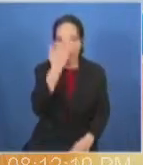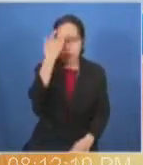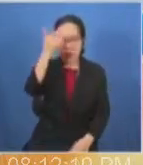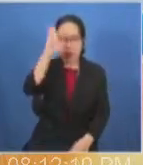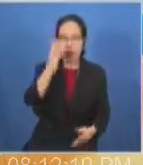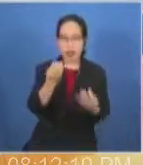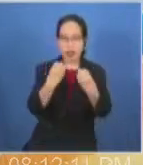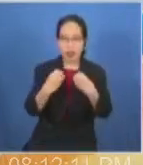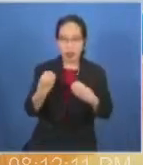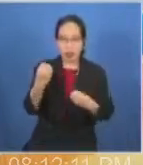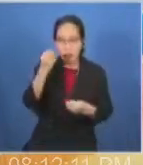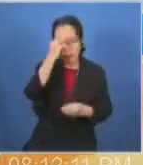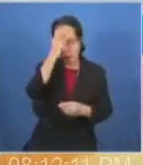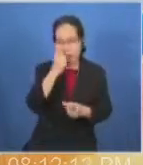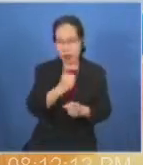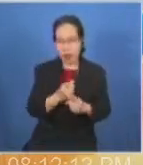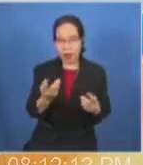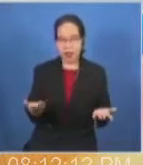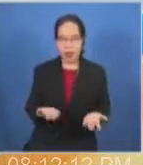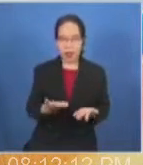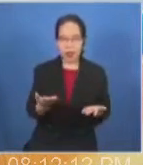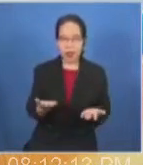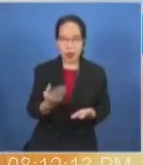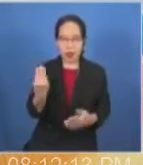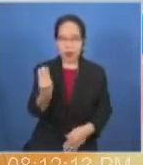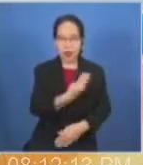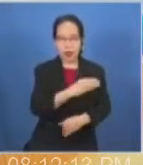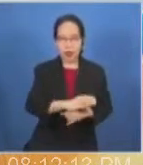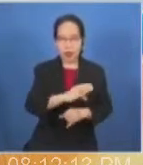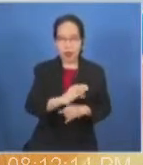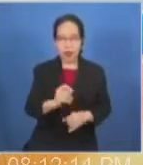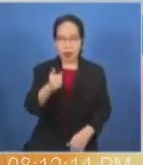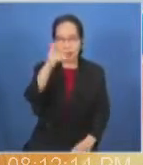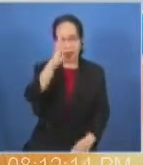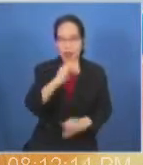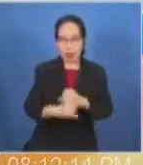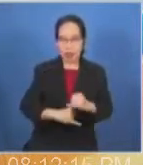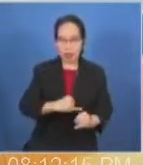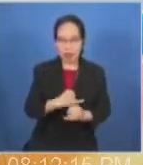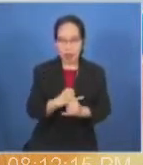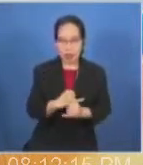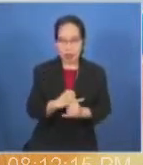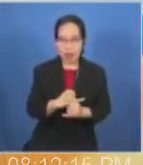So these are times, instances, opportunities given by God